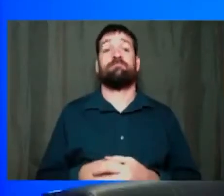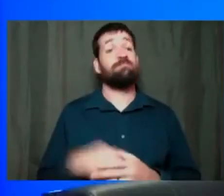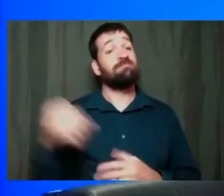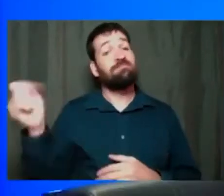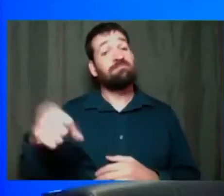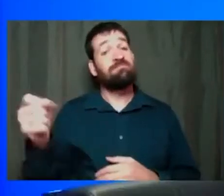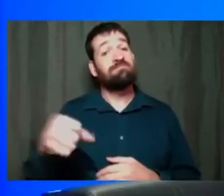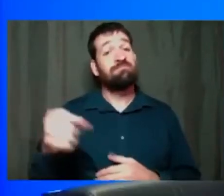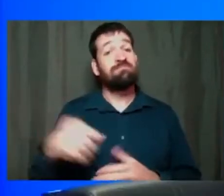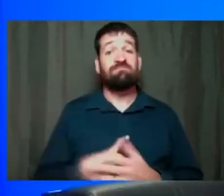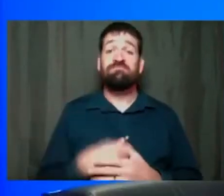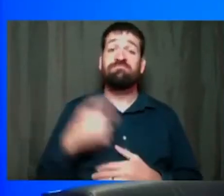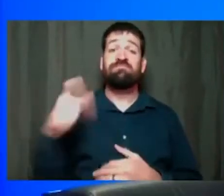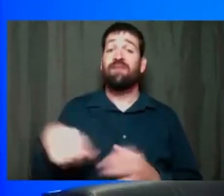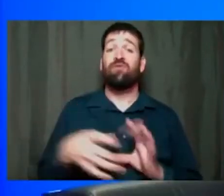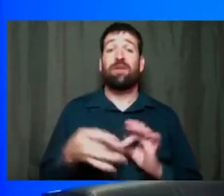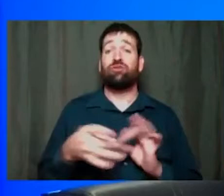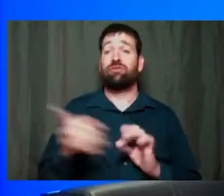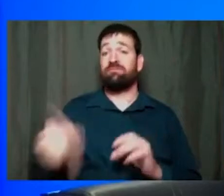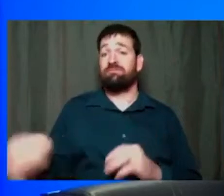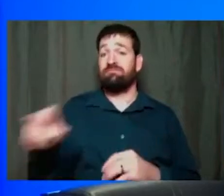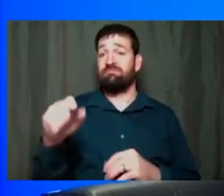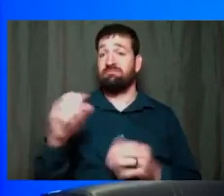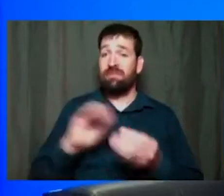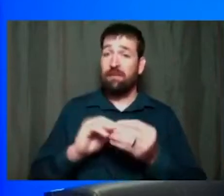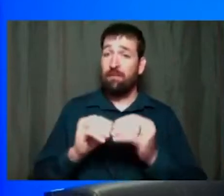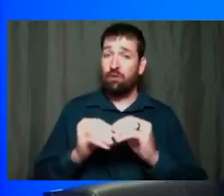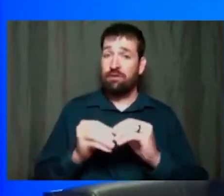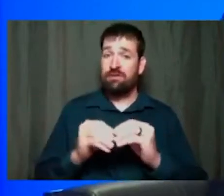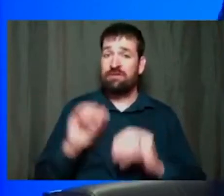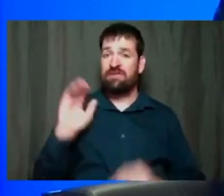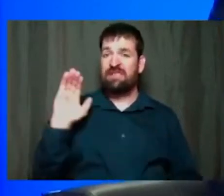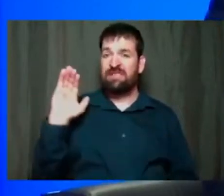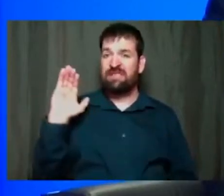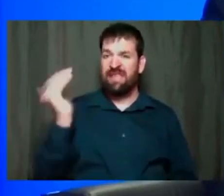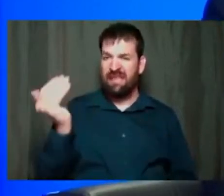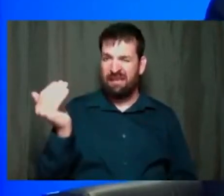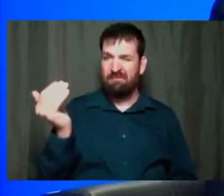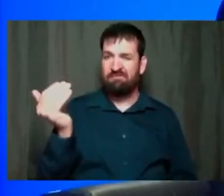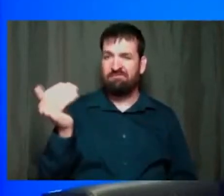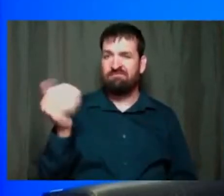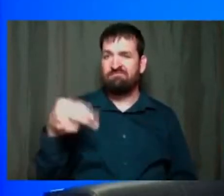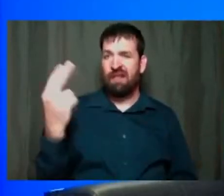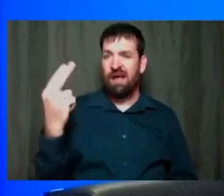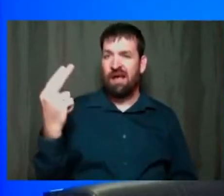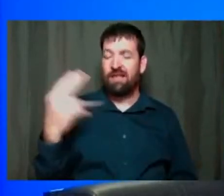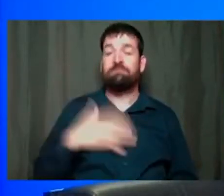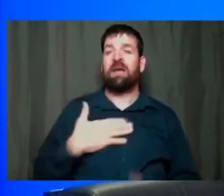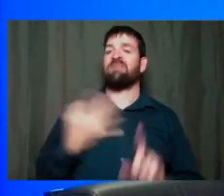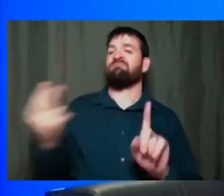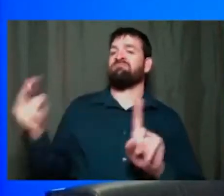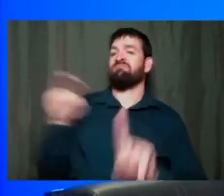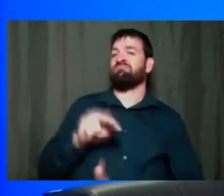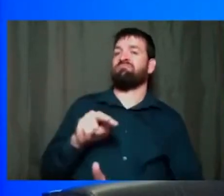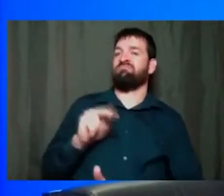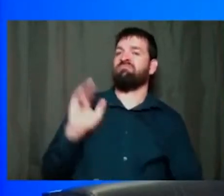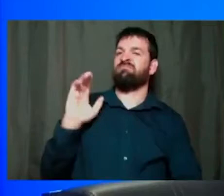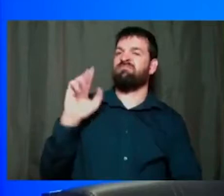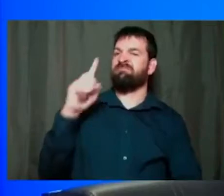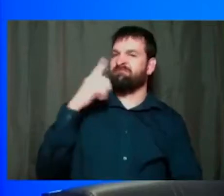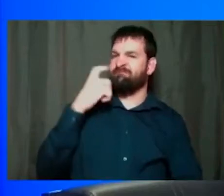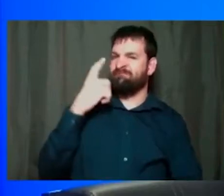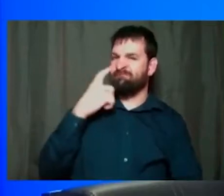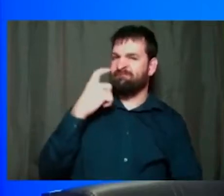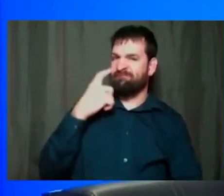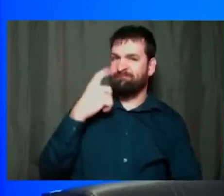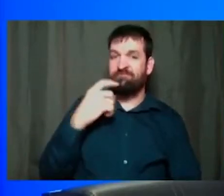that those numbers did seem a little elevated. I mean, maybe that's just from where I'm sitting. Okay, 'cause you're in the thick of it every day. You